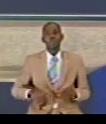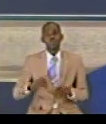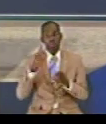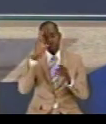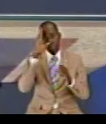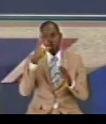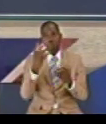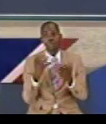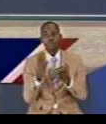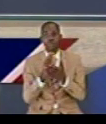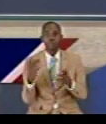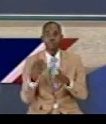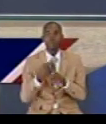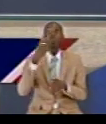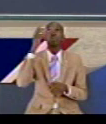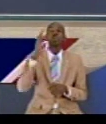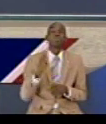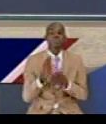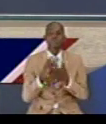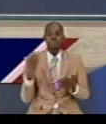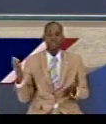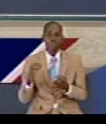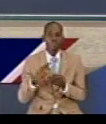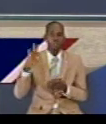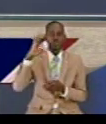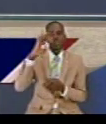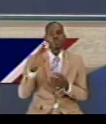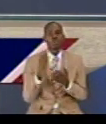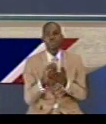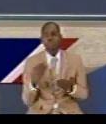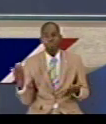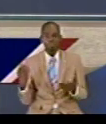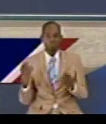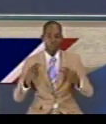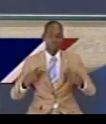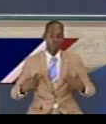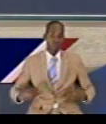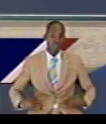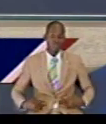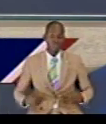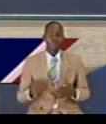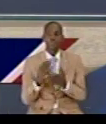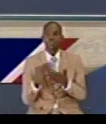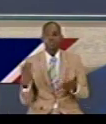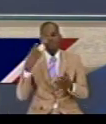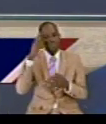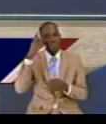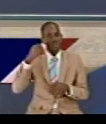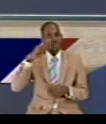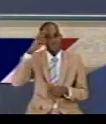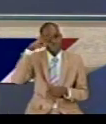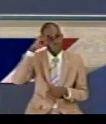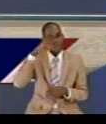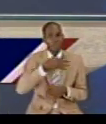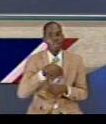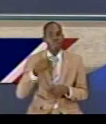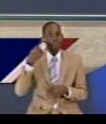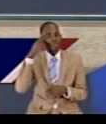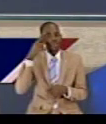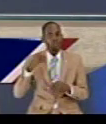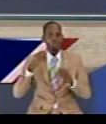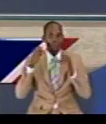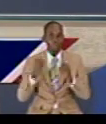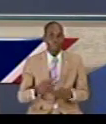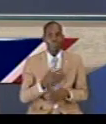God, something spiritual, something physical, something for the wisdom and the power and the